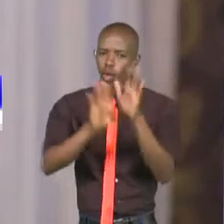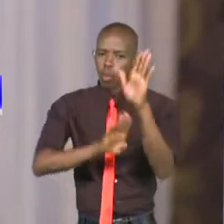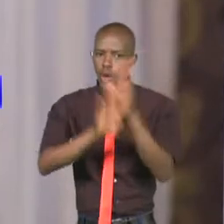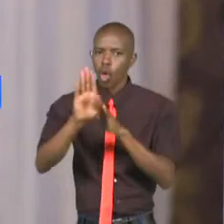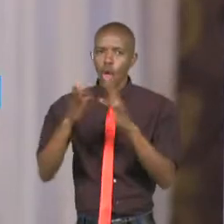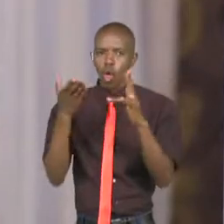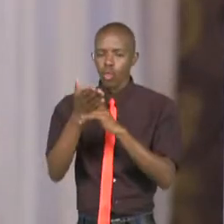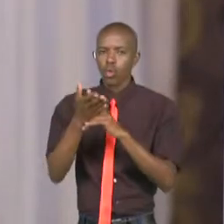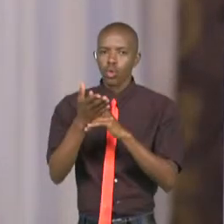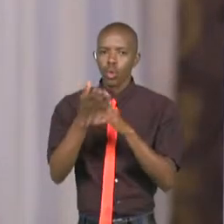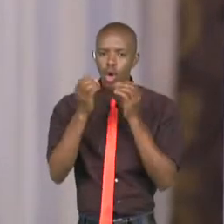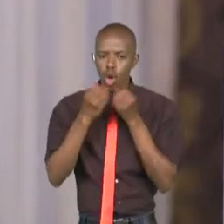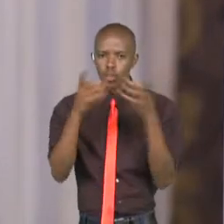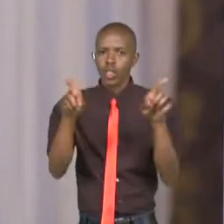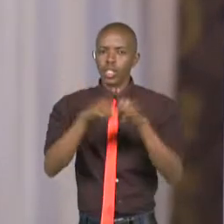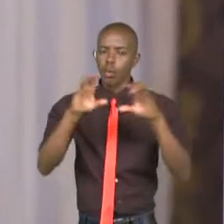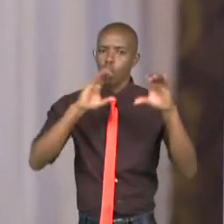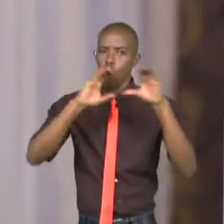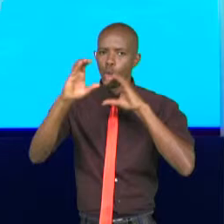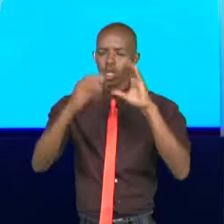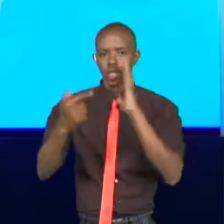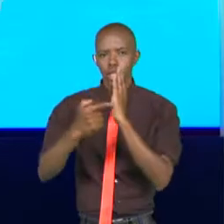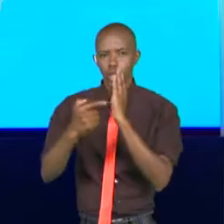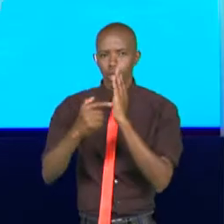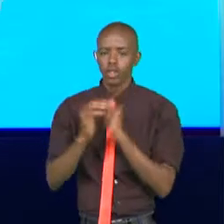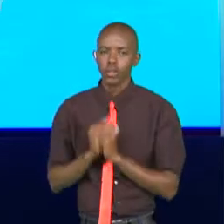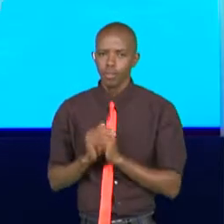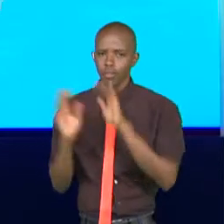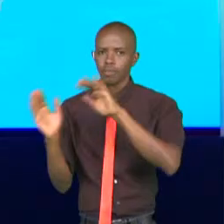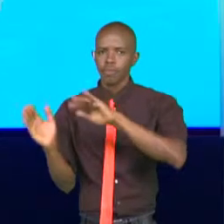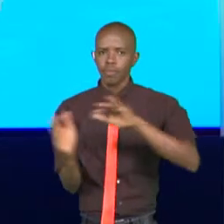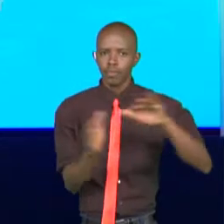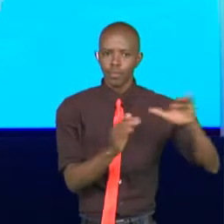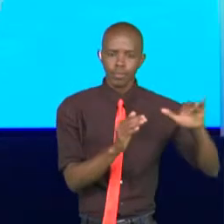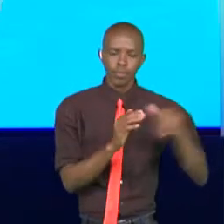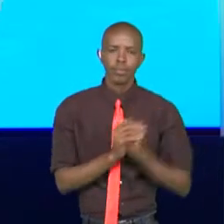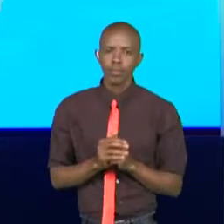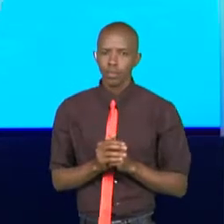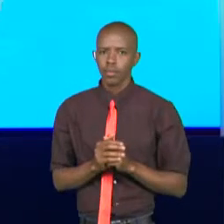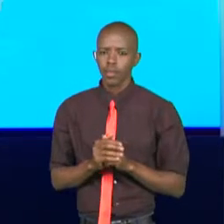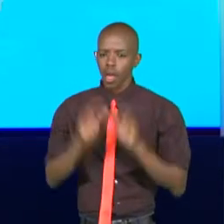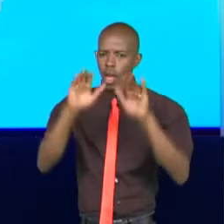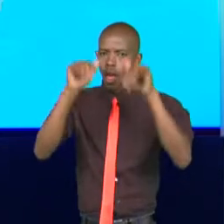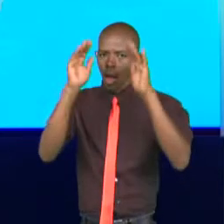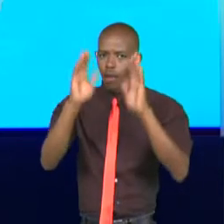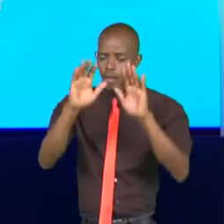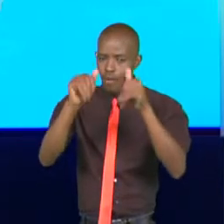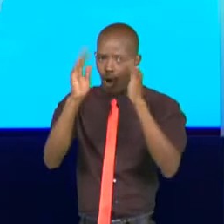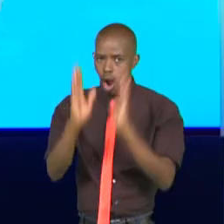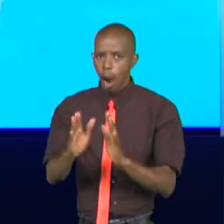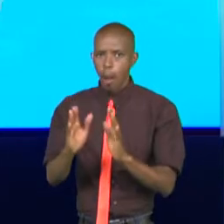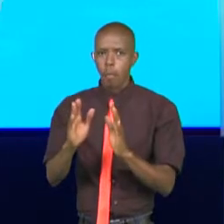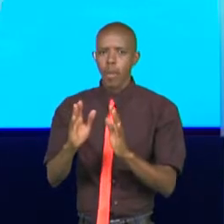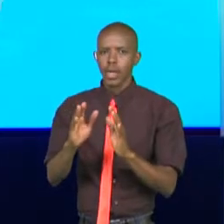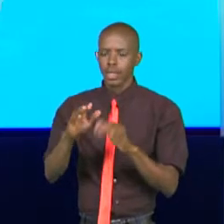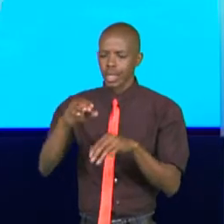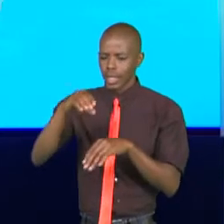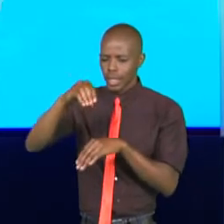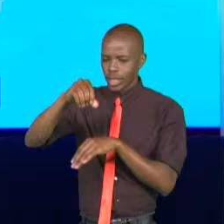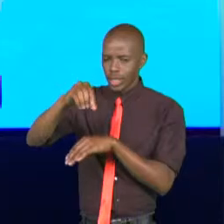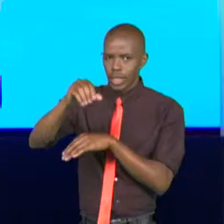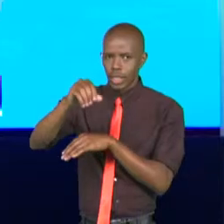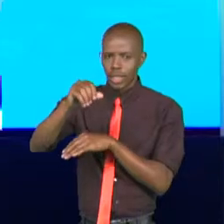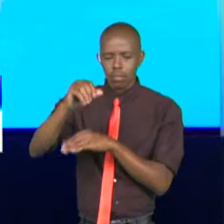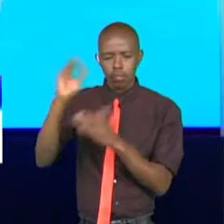through information and communication technology. Let's go to the farms where farmers have been pushed out of seeds breeding and forced